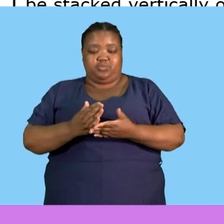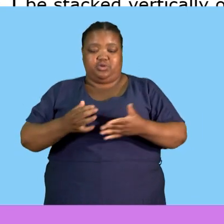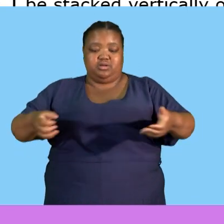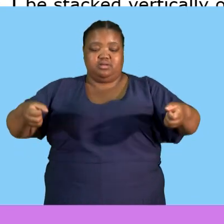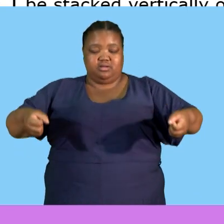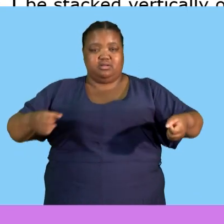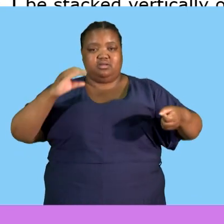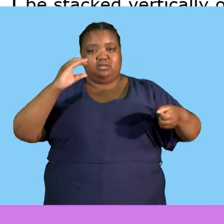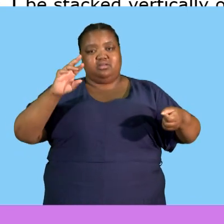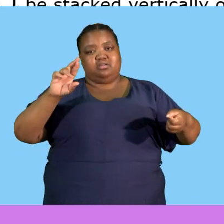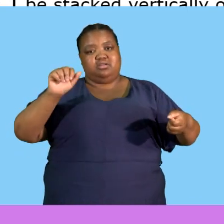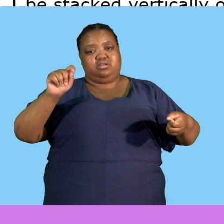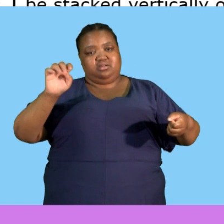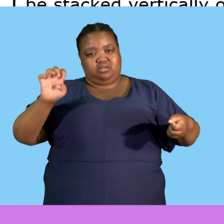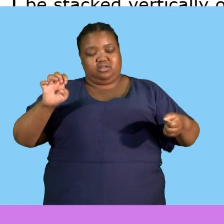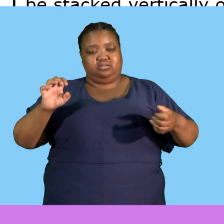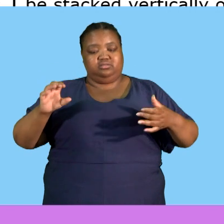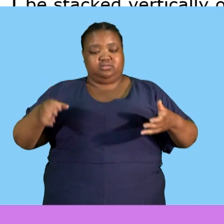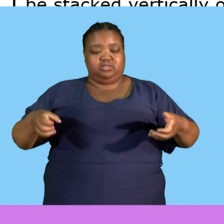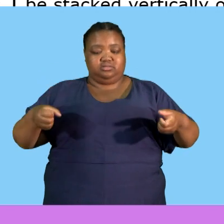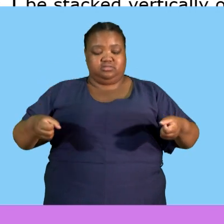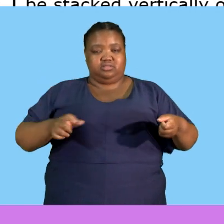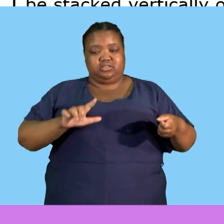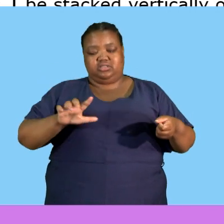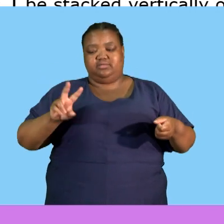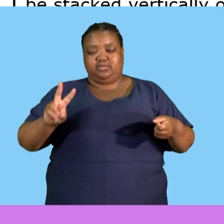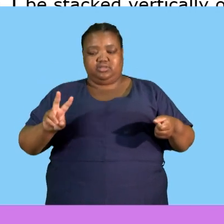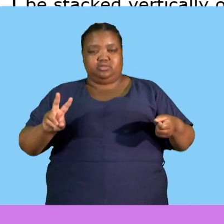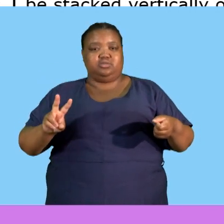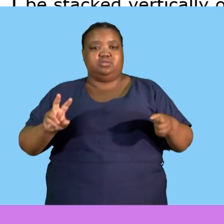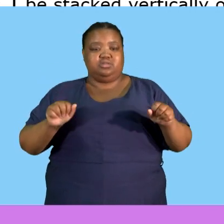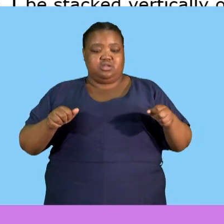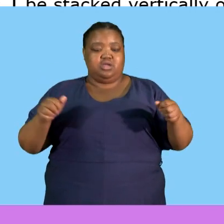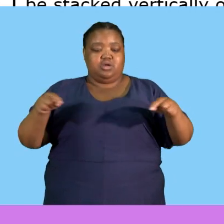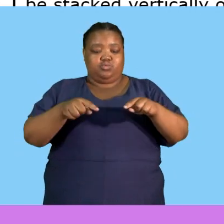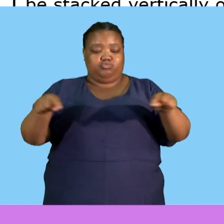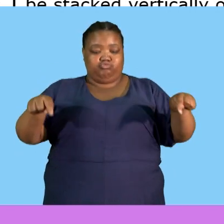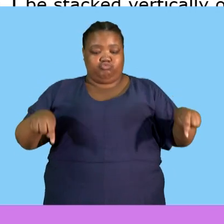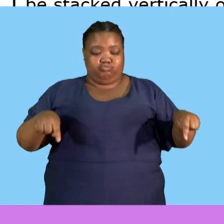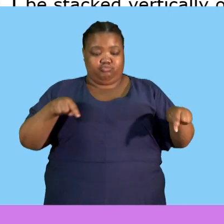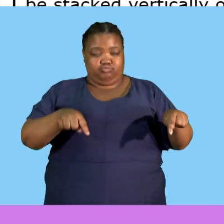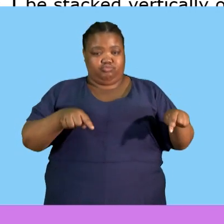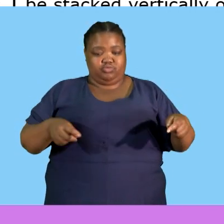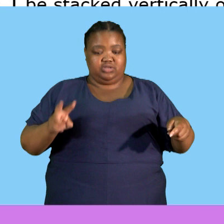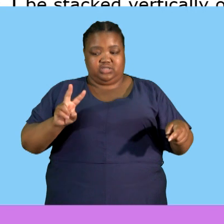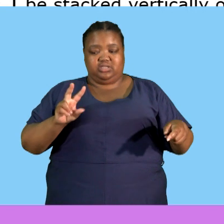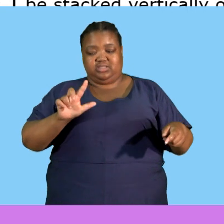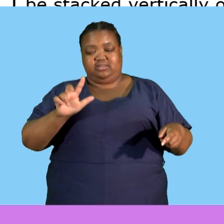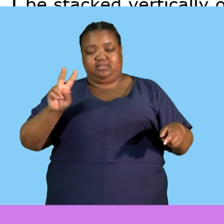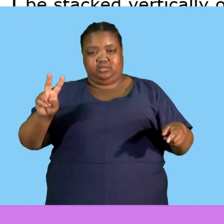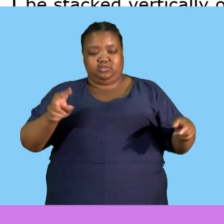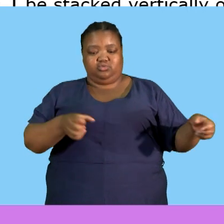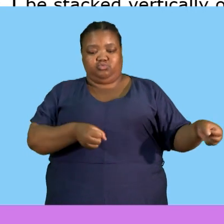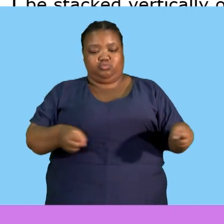72 of these crates. Right? So 72 of these crates can be packed on top